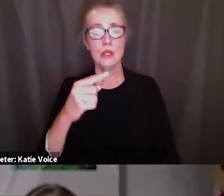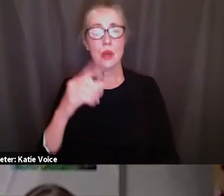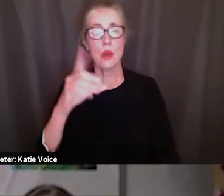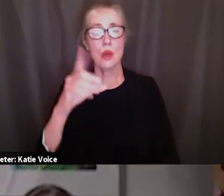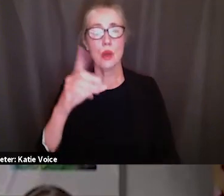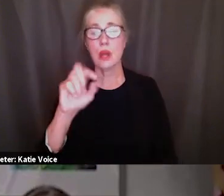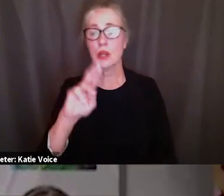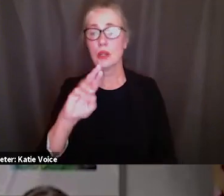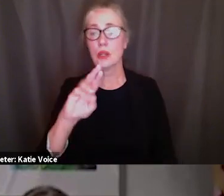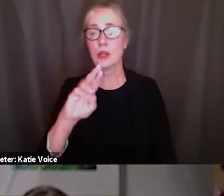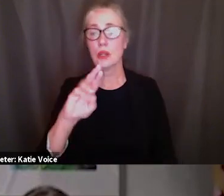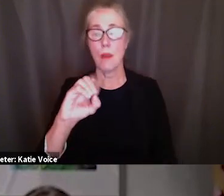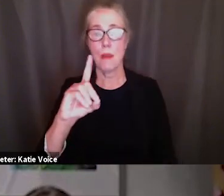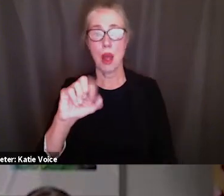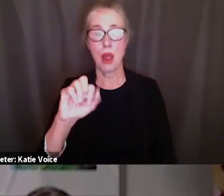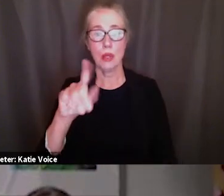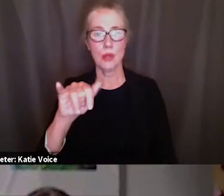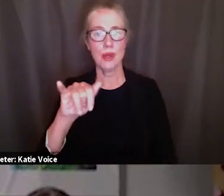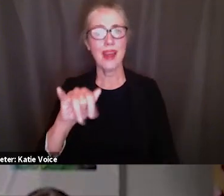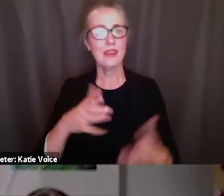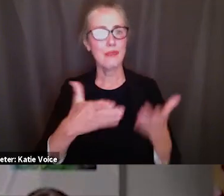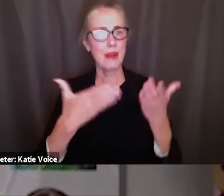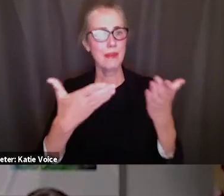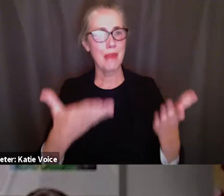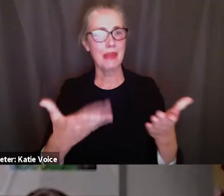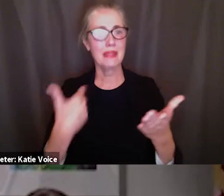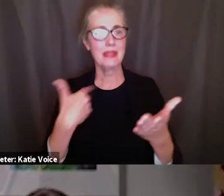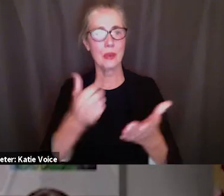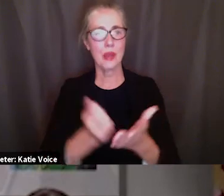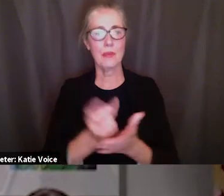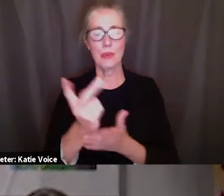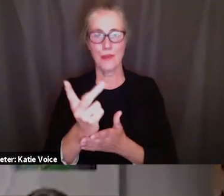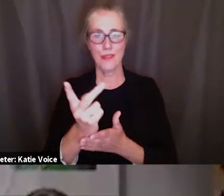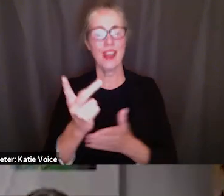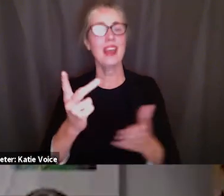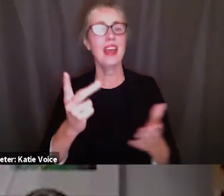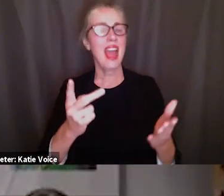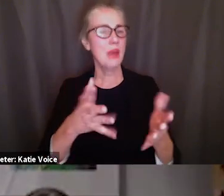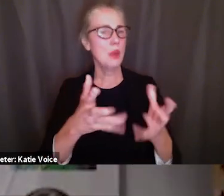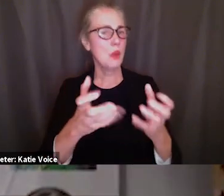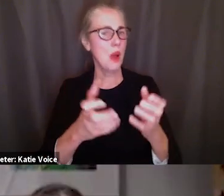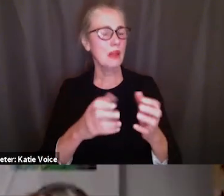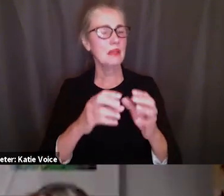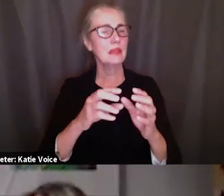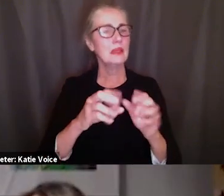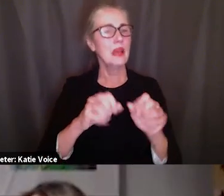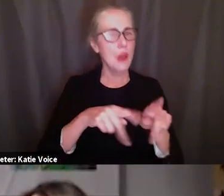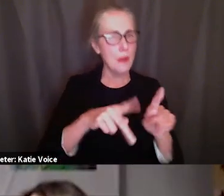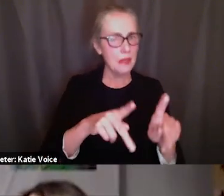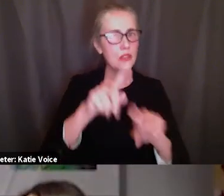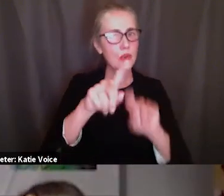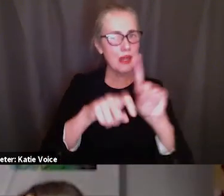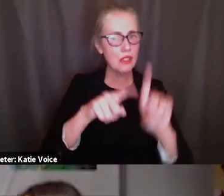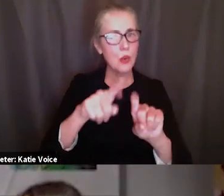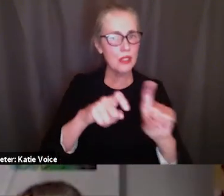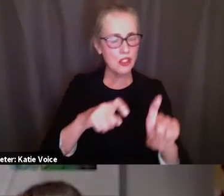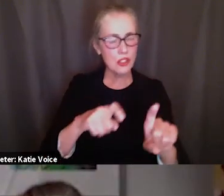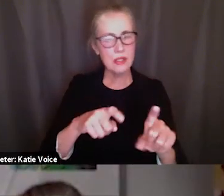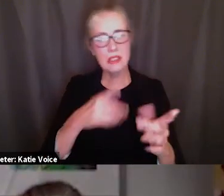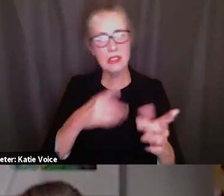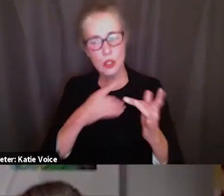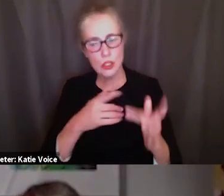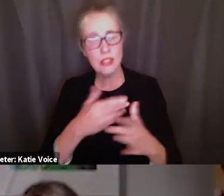agenda items. And we also have had an opportunity to consider and ask questions about these items before tonight. So